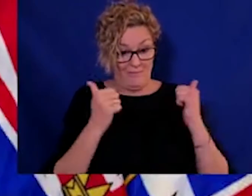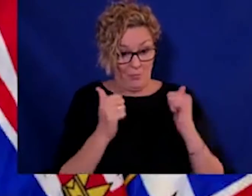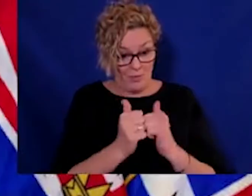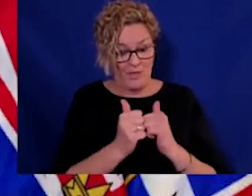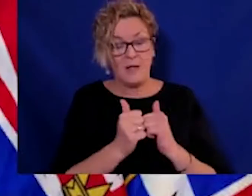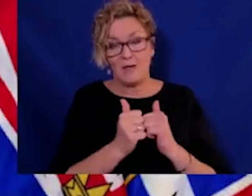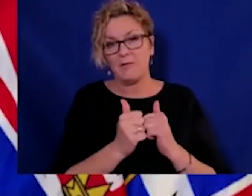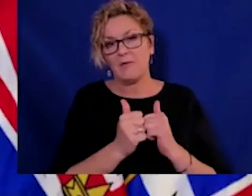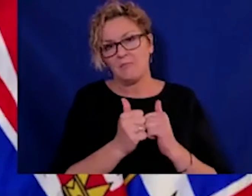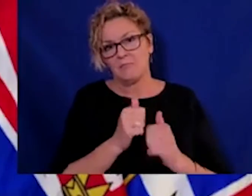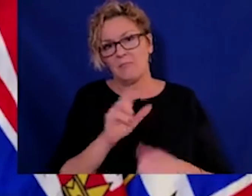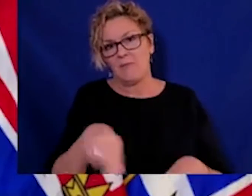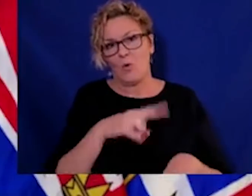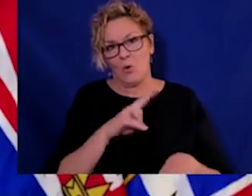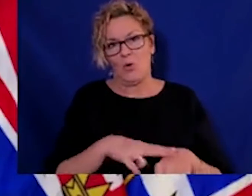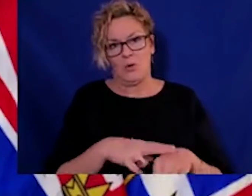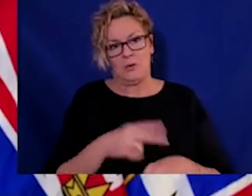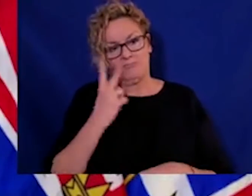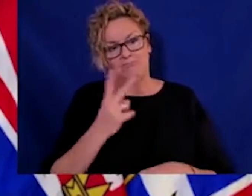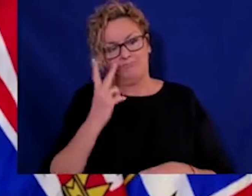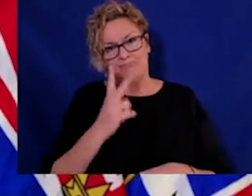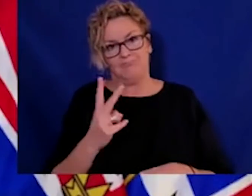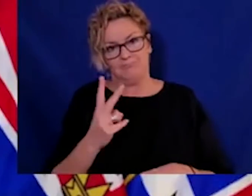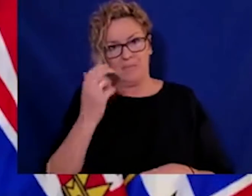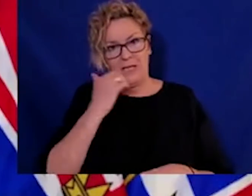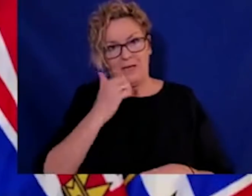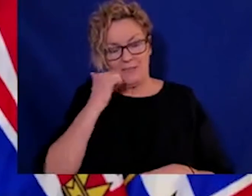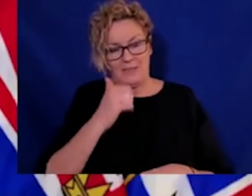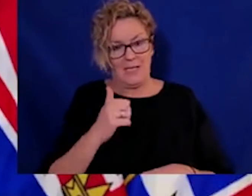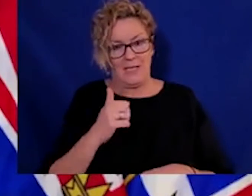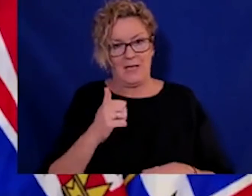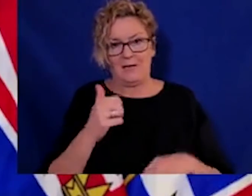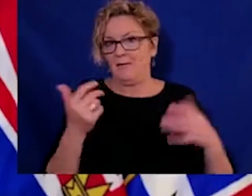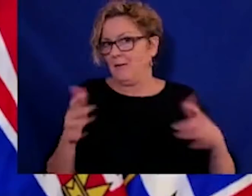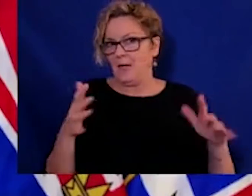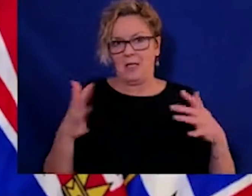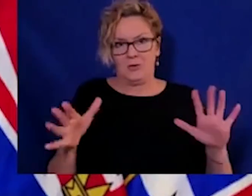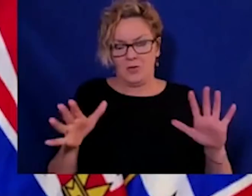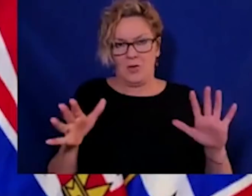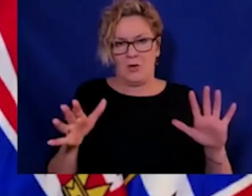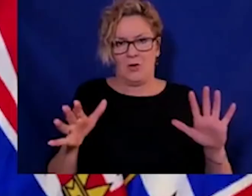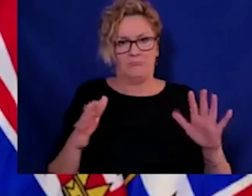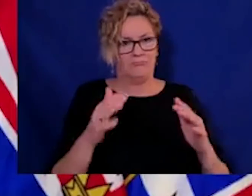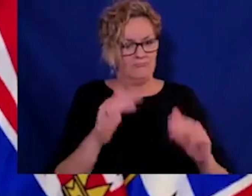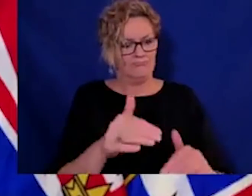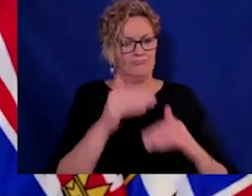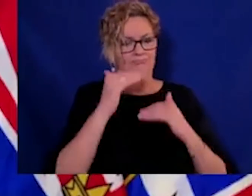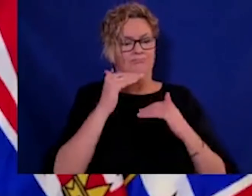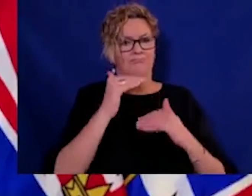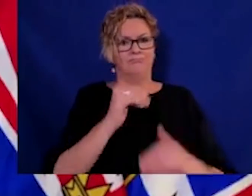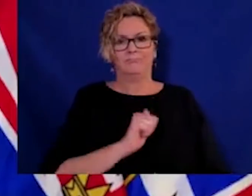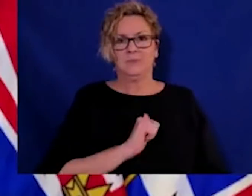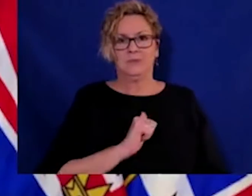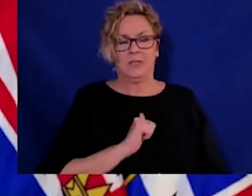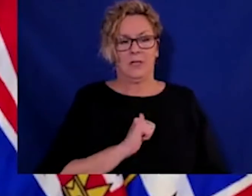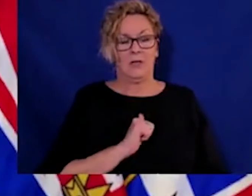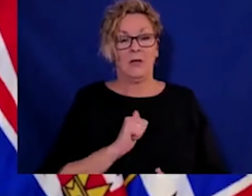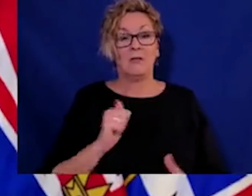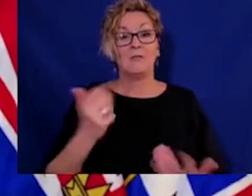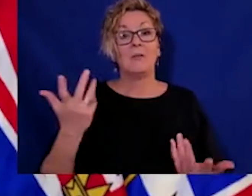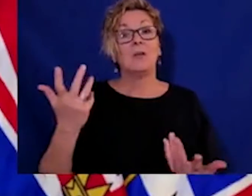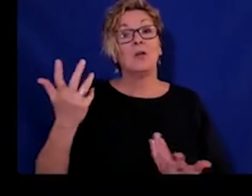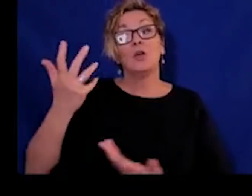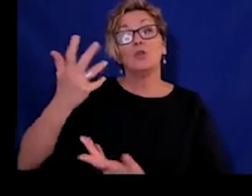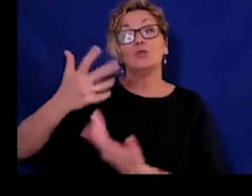Connect with your neighbors, your friends, your family. We can slow the spread of this virus by making a difference, each of the